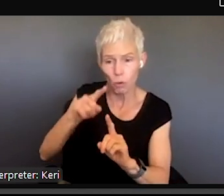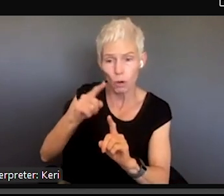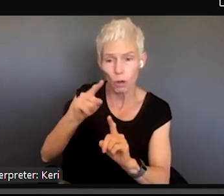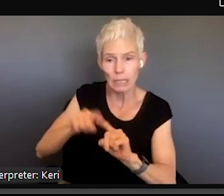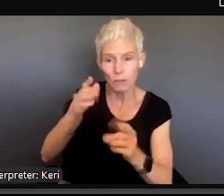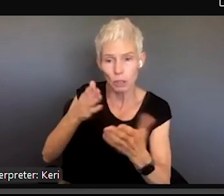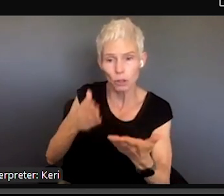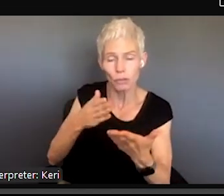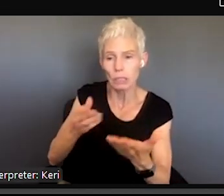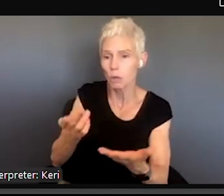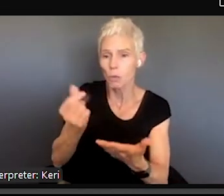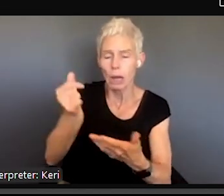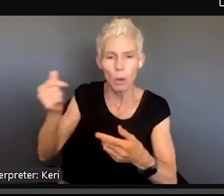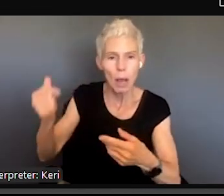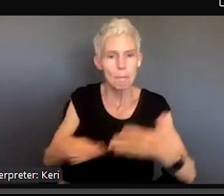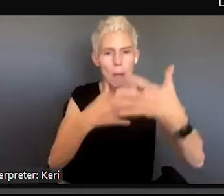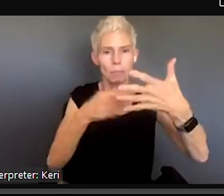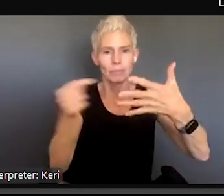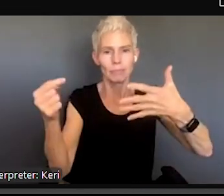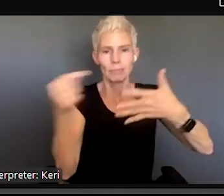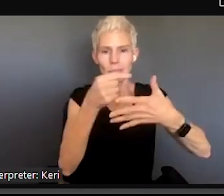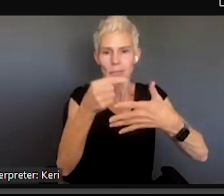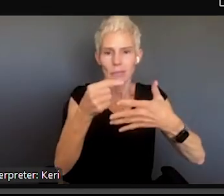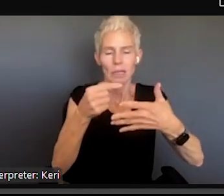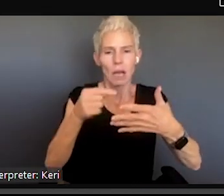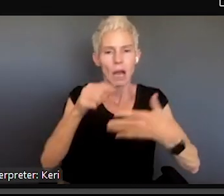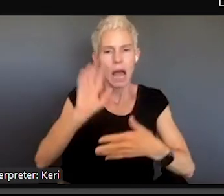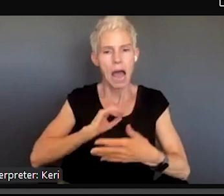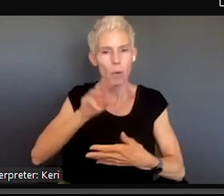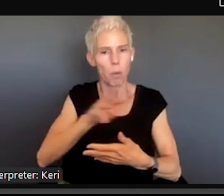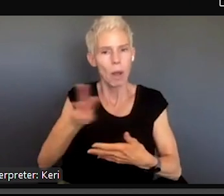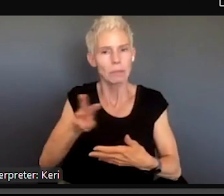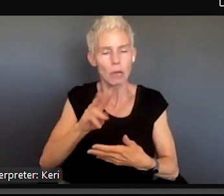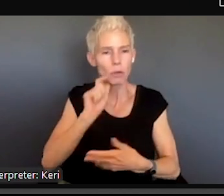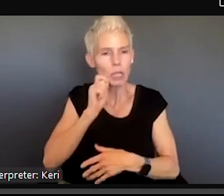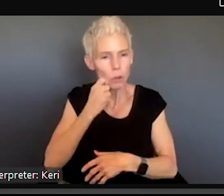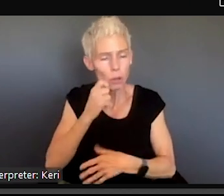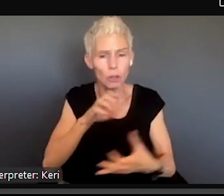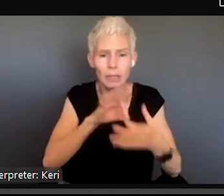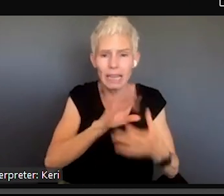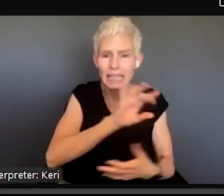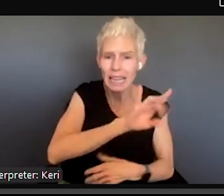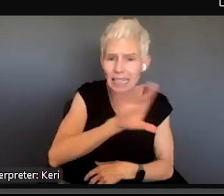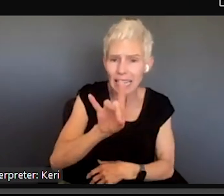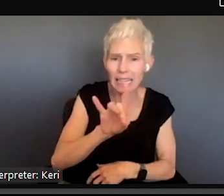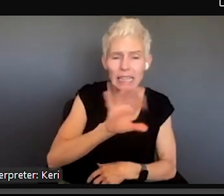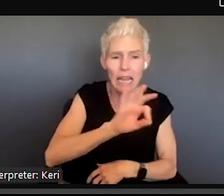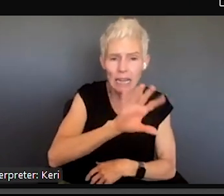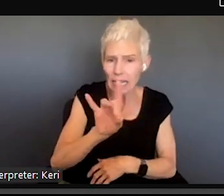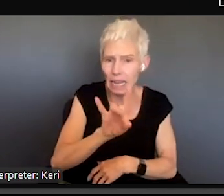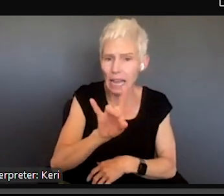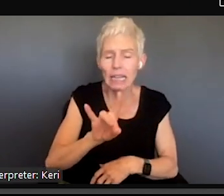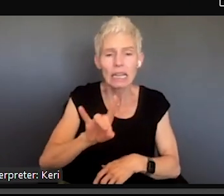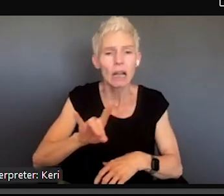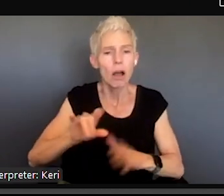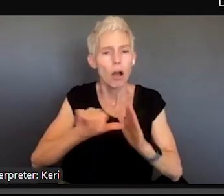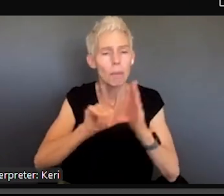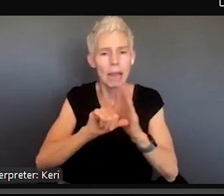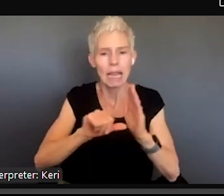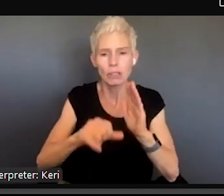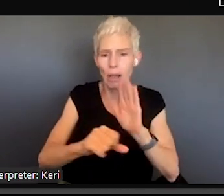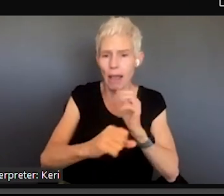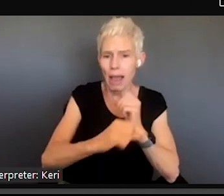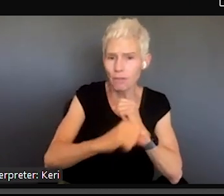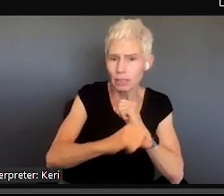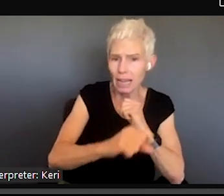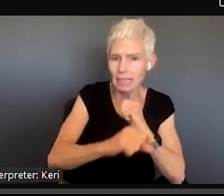website, which is really cool. You can obviously connect to 988. All of our pages heavily advertise 988. You can start a chat. You can start a